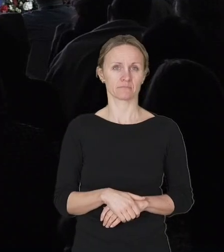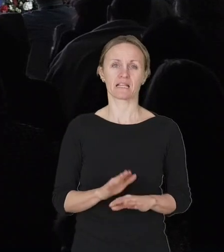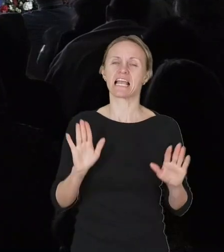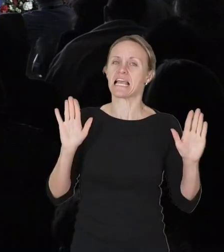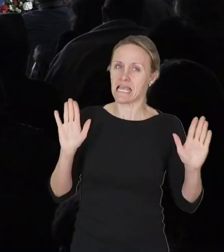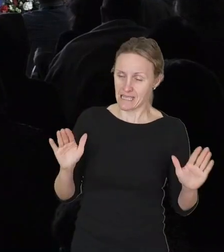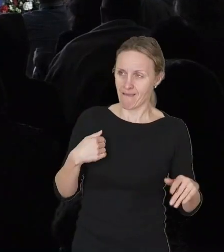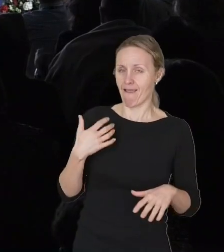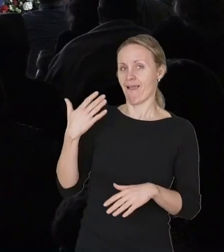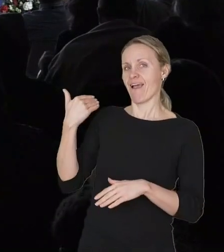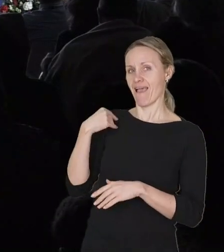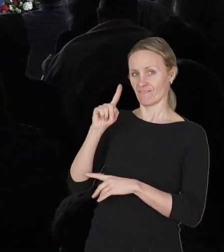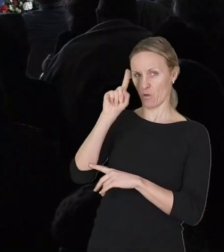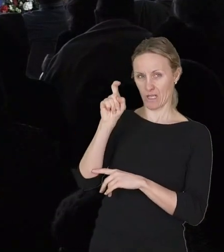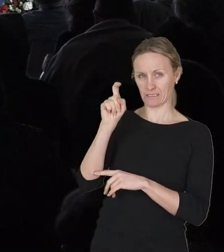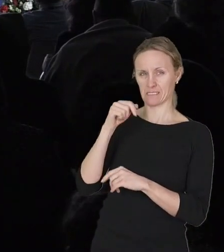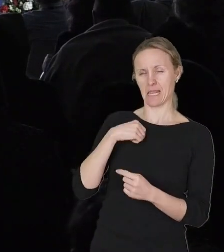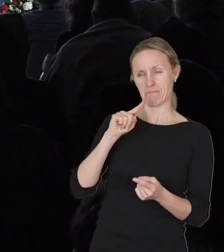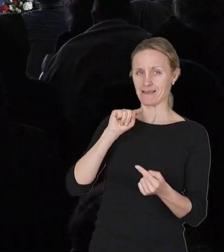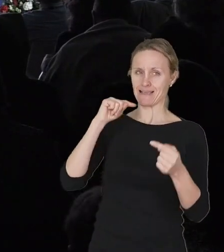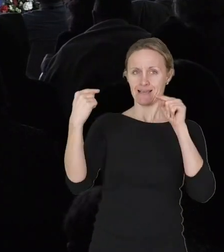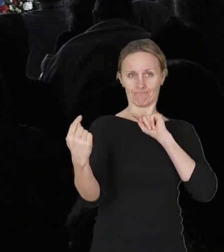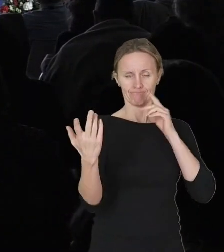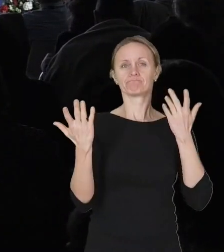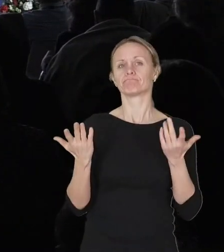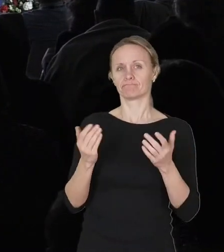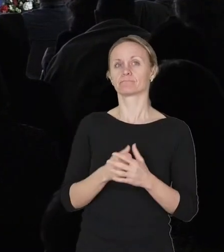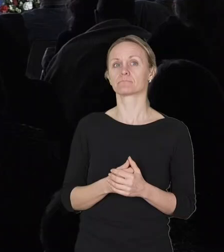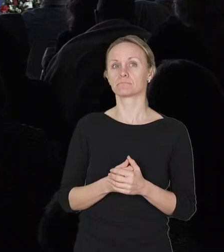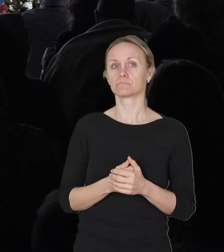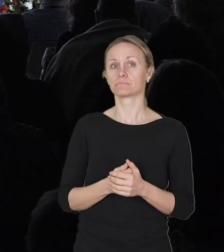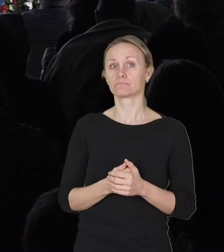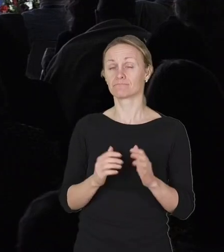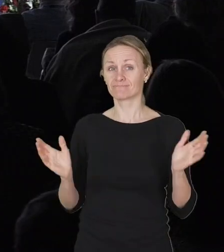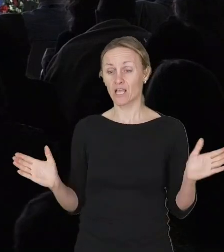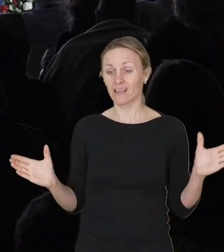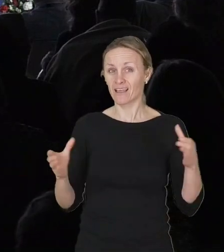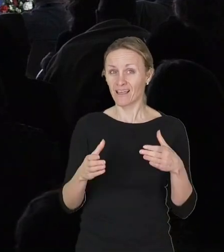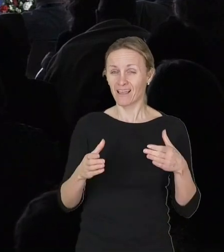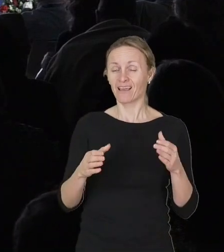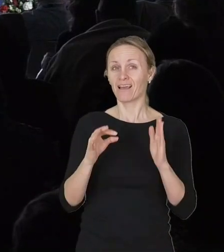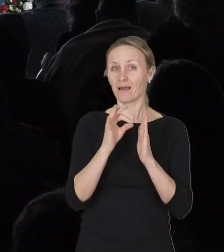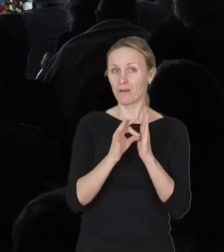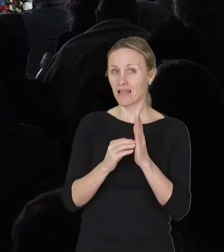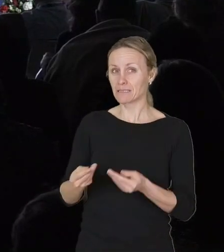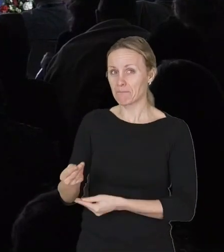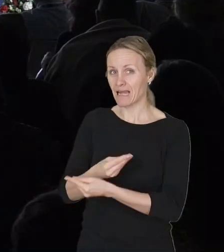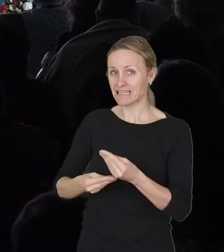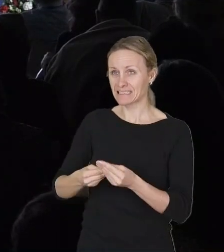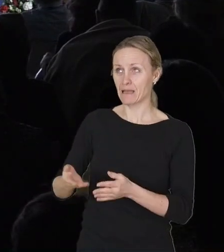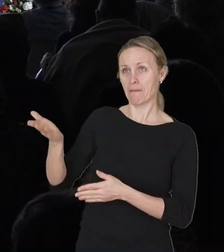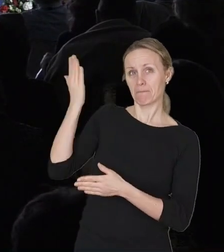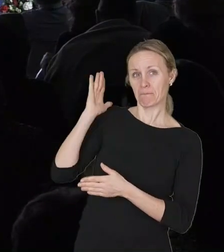a relic, or it's still something which we can use potentially to stimulate the development of